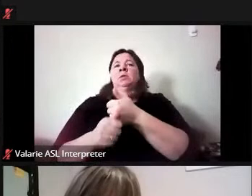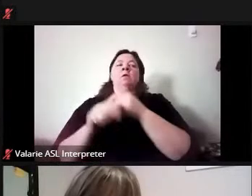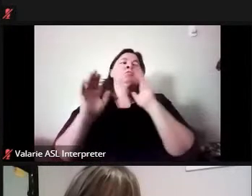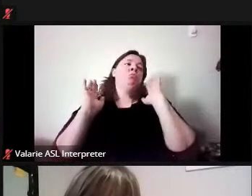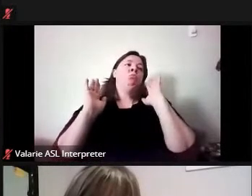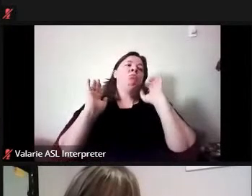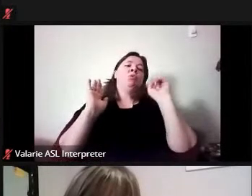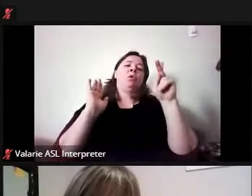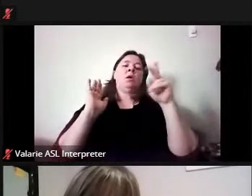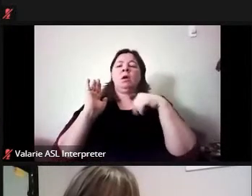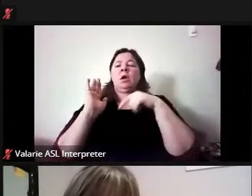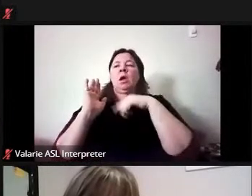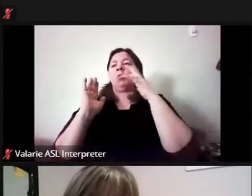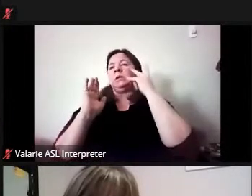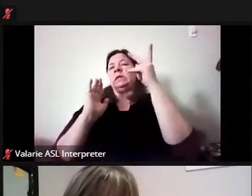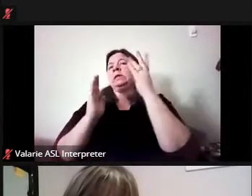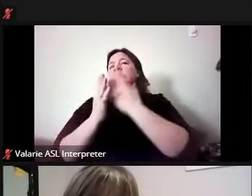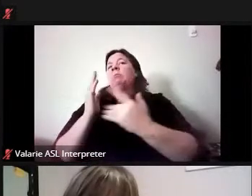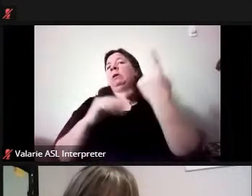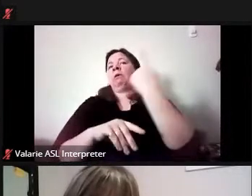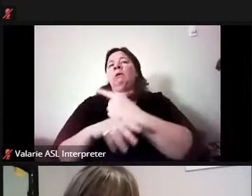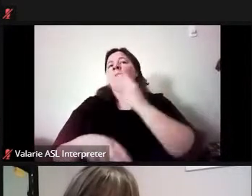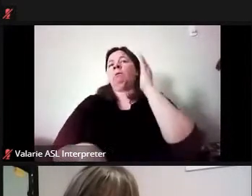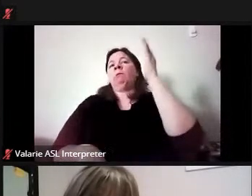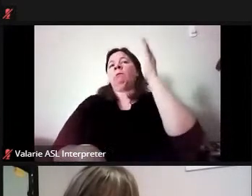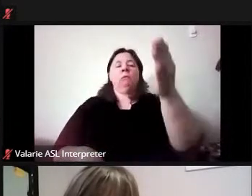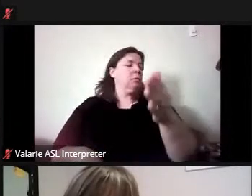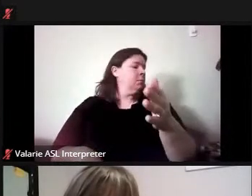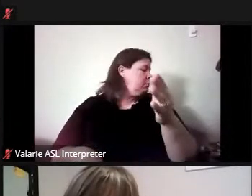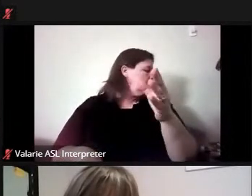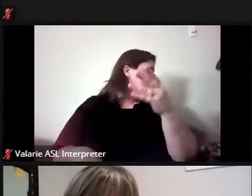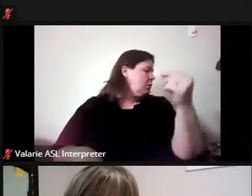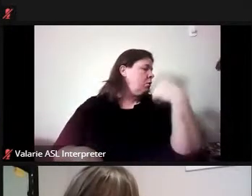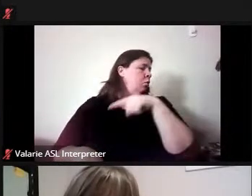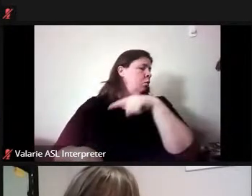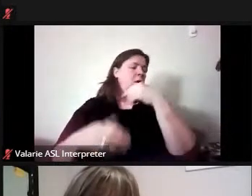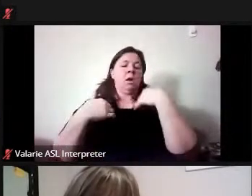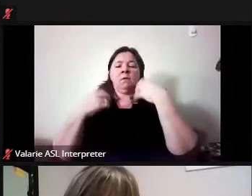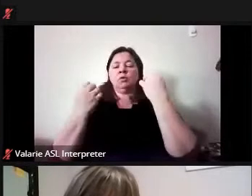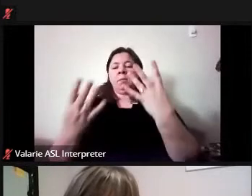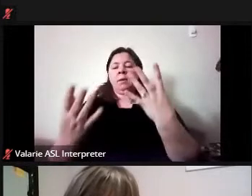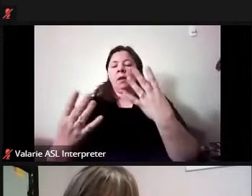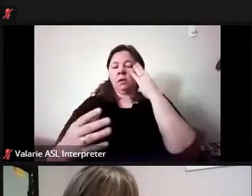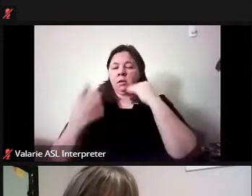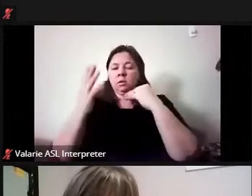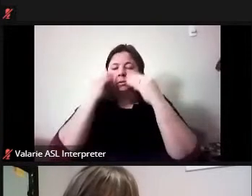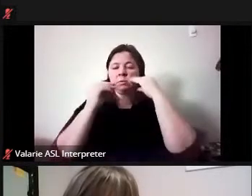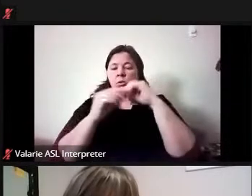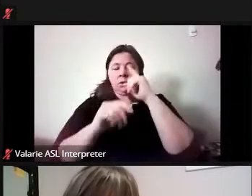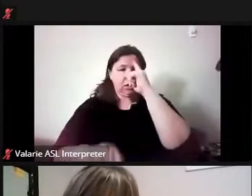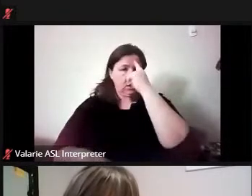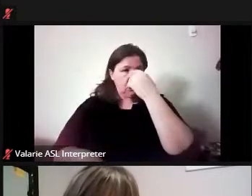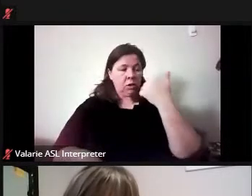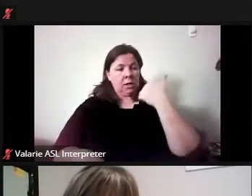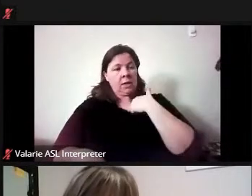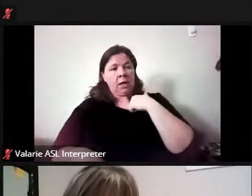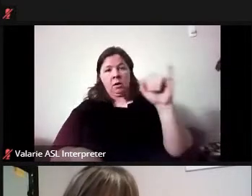okay, we'll see it and everything. Like we have so many experience in India and in Canada also,